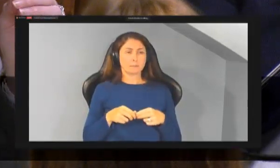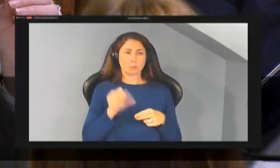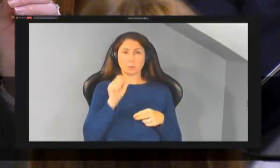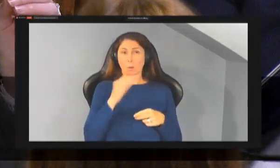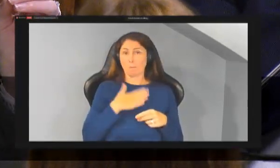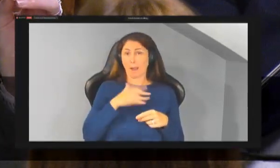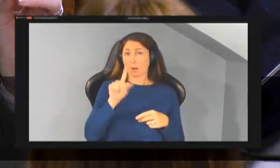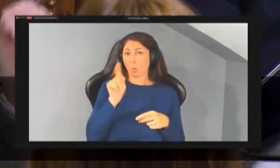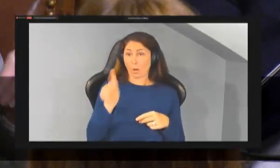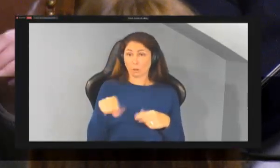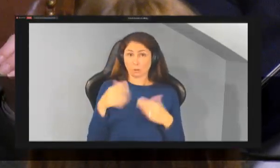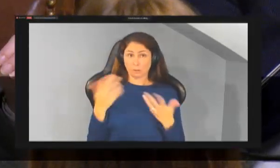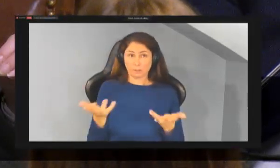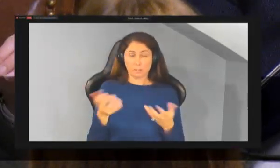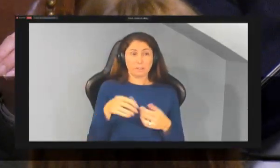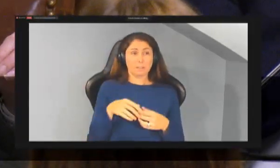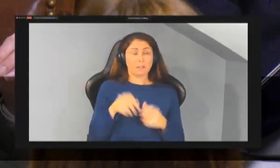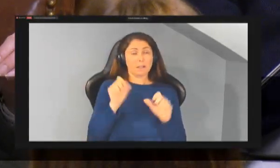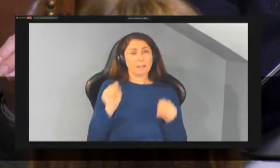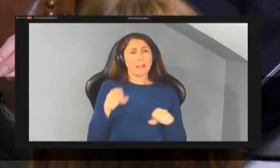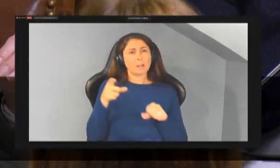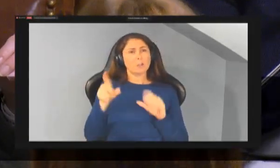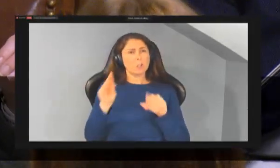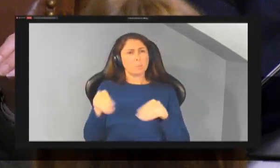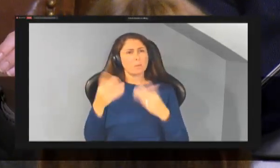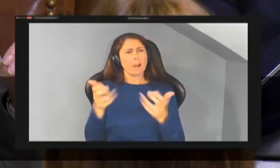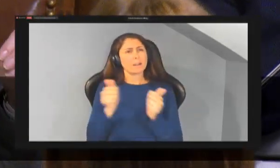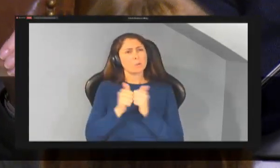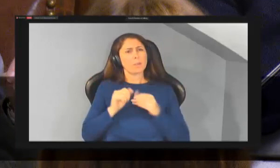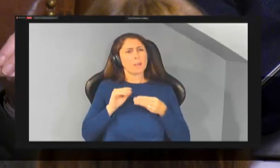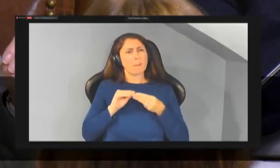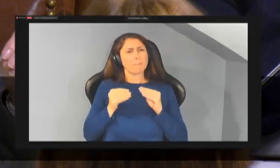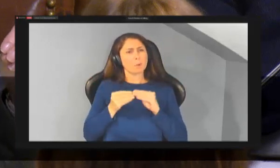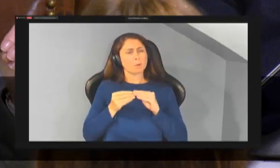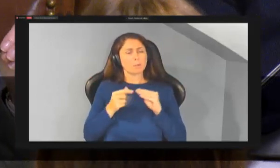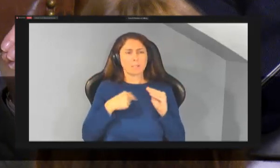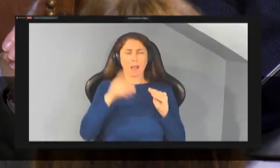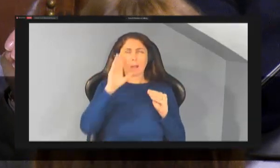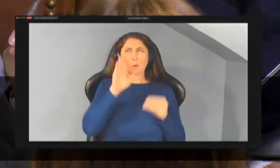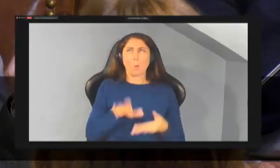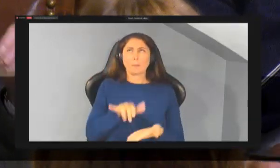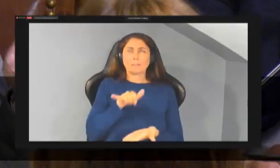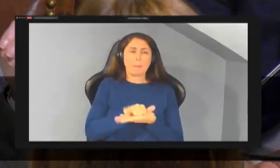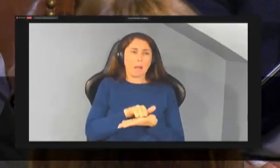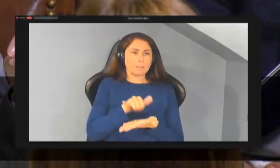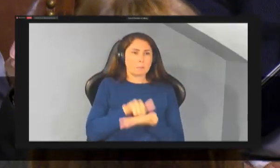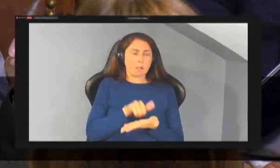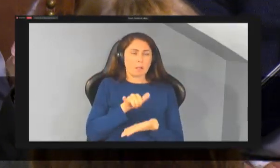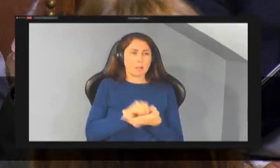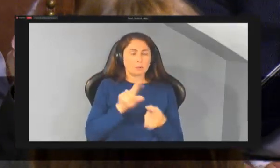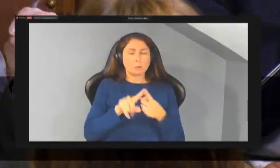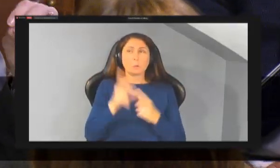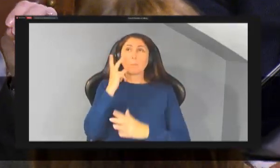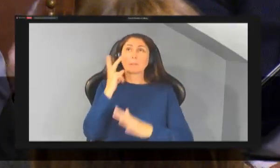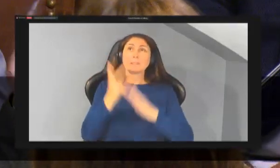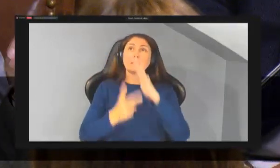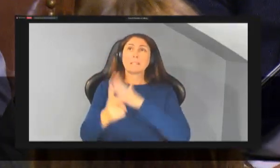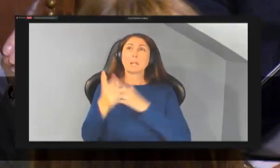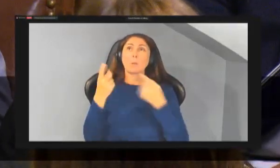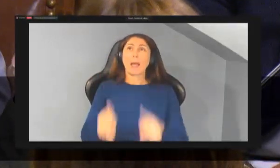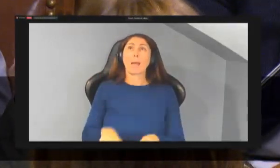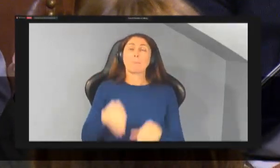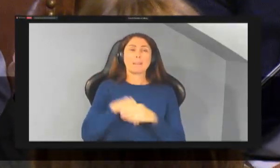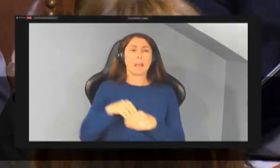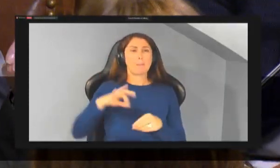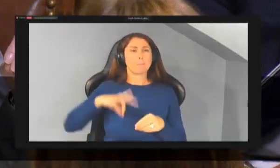is, can you provide us with numbers? I know it's impossible to predict what would happen in Pittsburgh, but can you provide